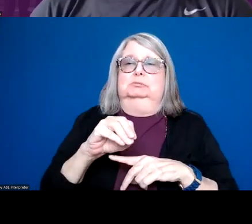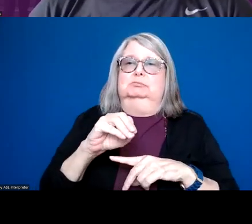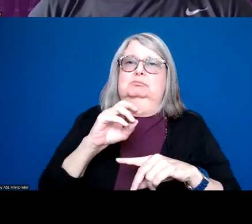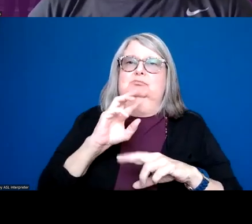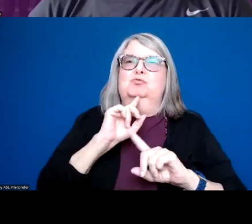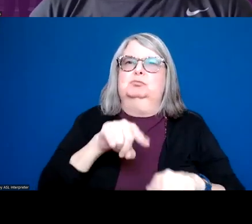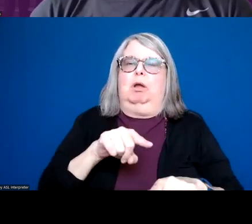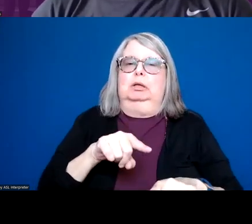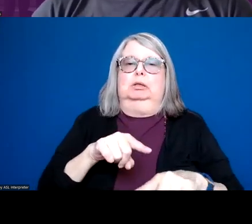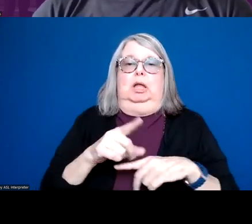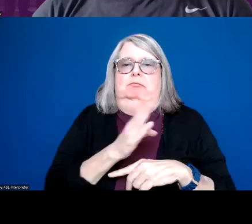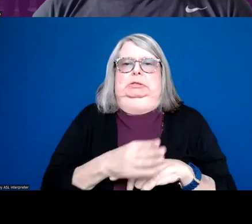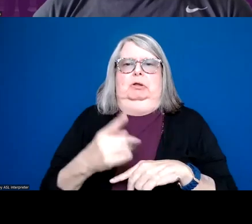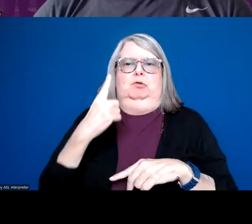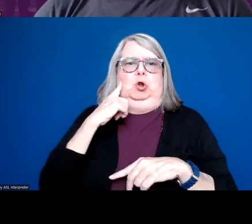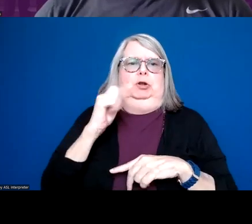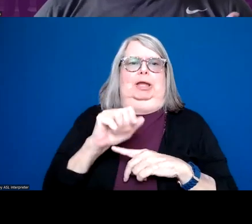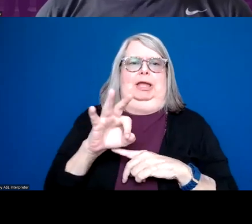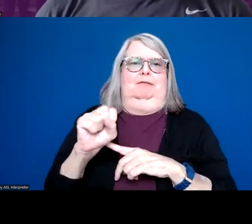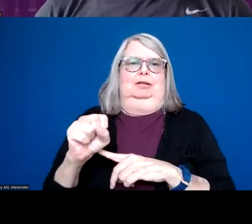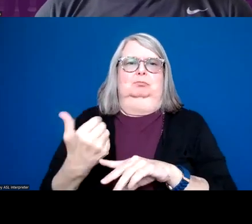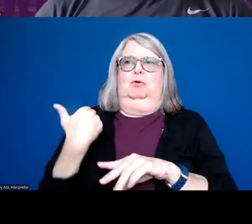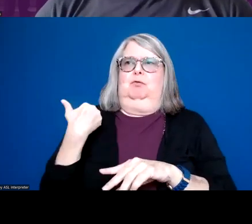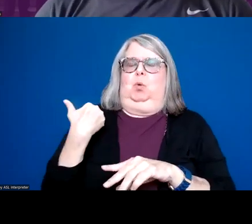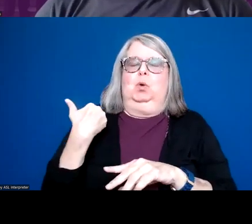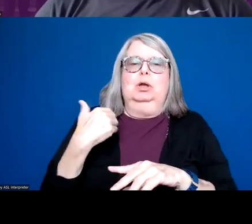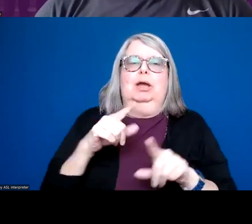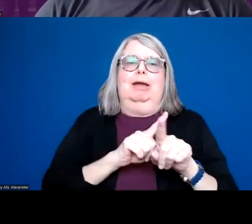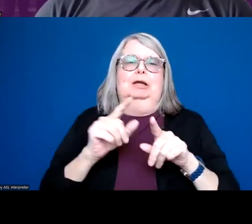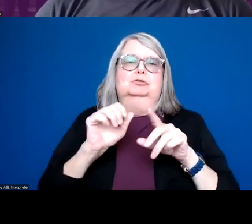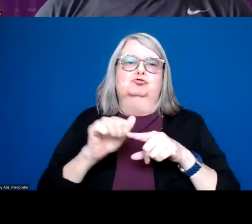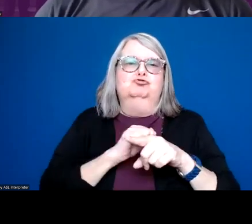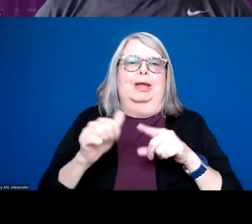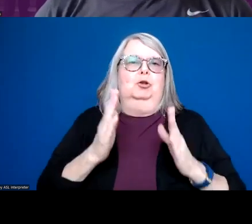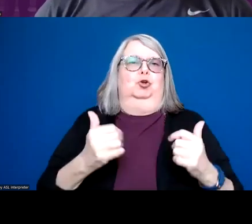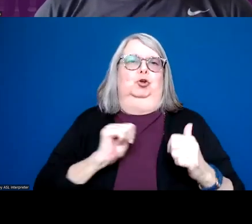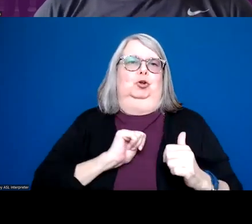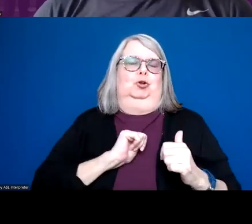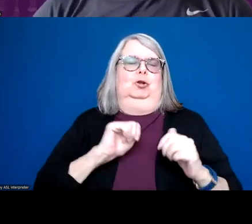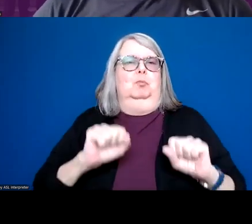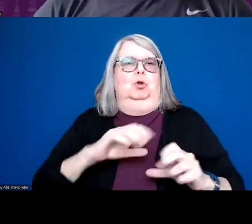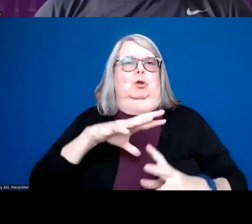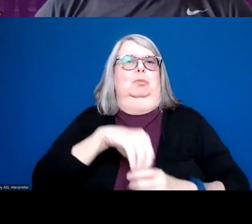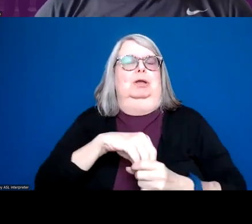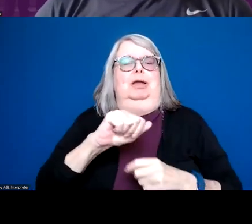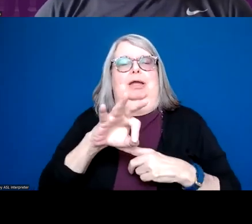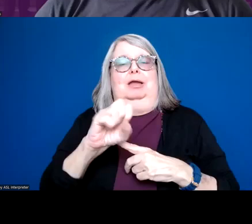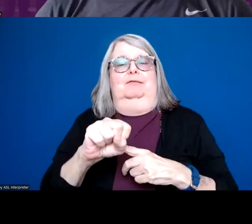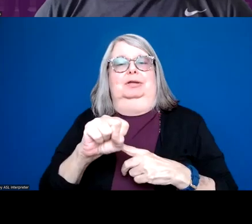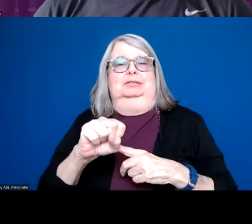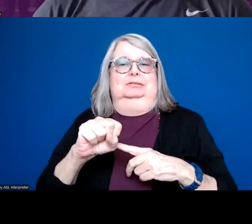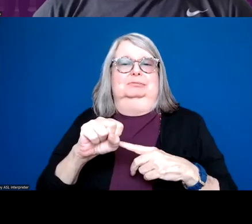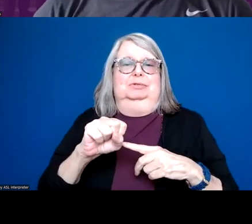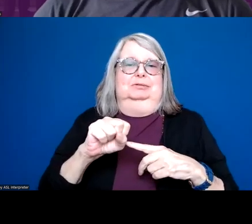not even heard of AFSP before. And so as a trainer and as someone who has been a part of the AFSP family for over